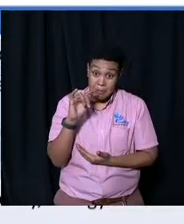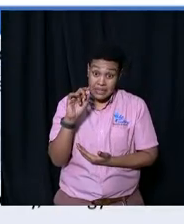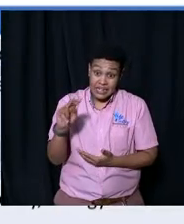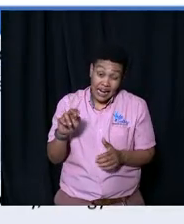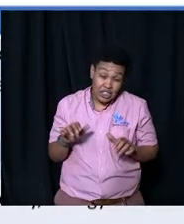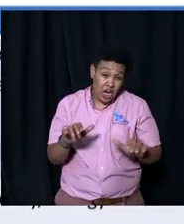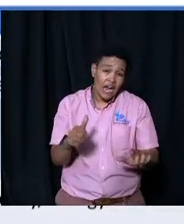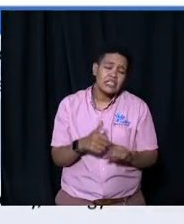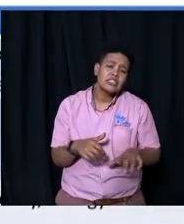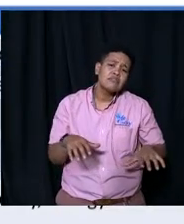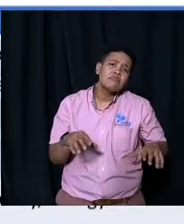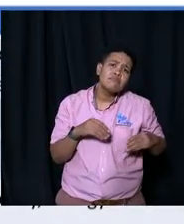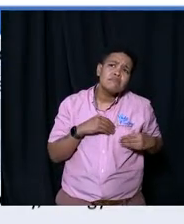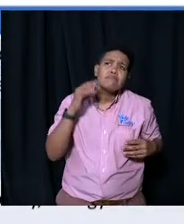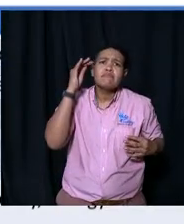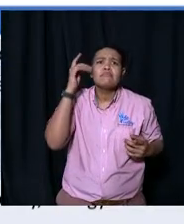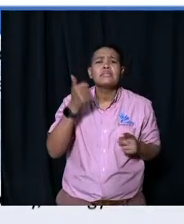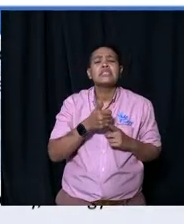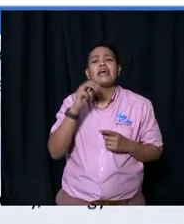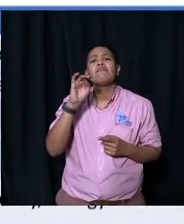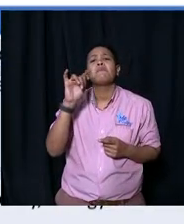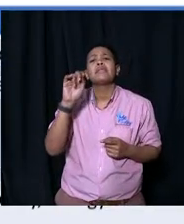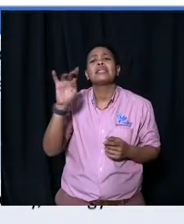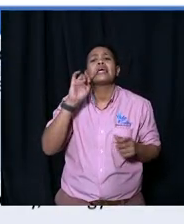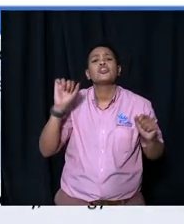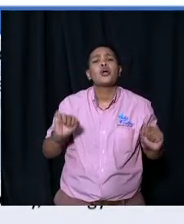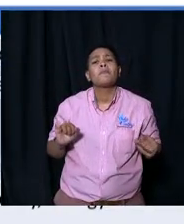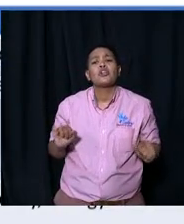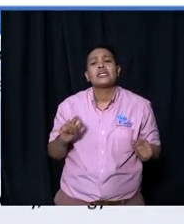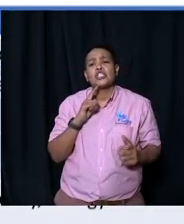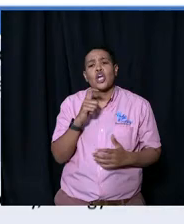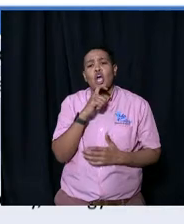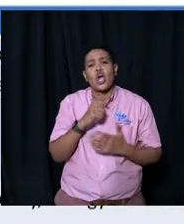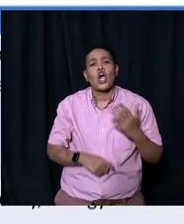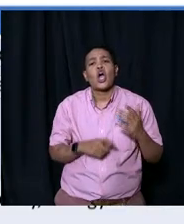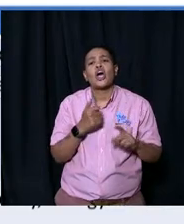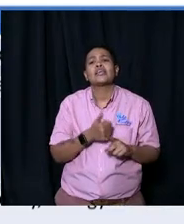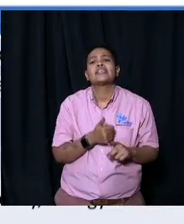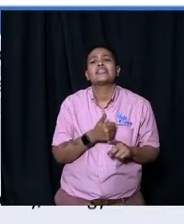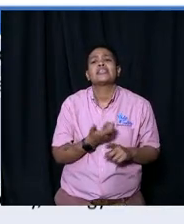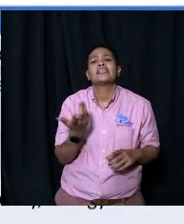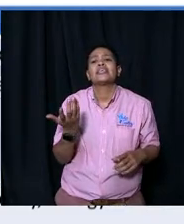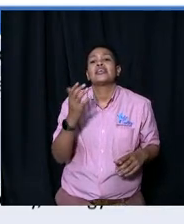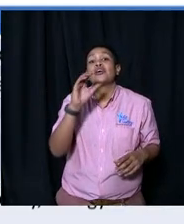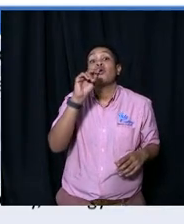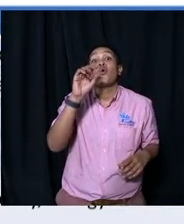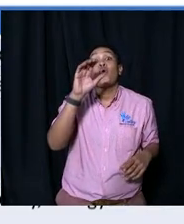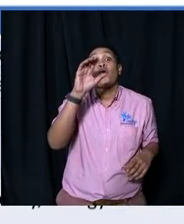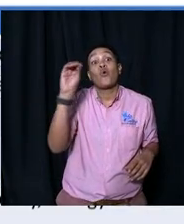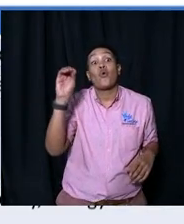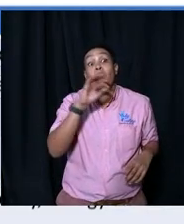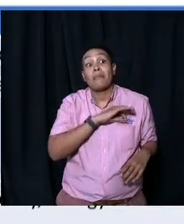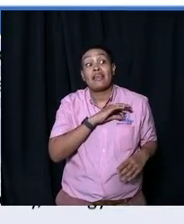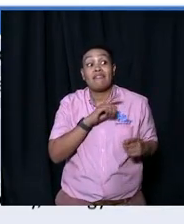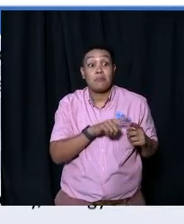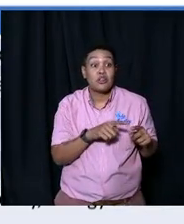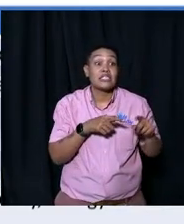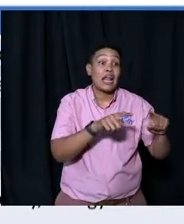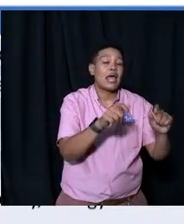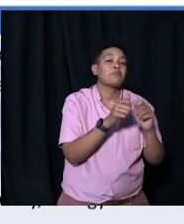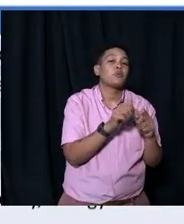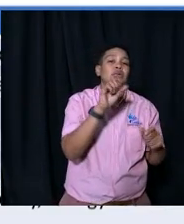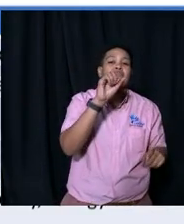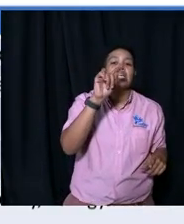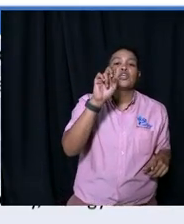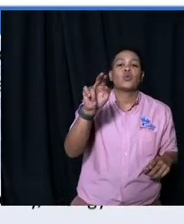actions, taking into account mitigation potential, cost, sector buy-in, co-benefits, and alignment with sectoral